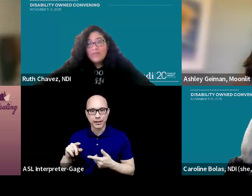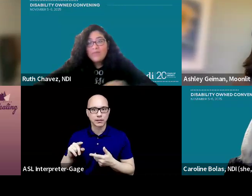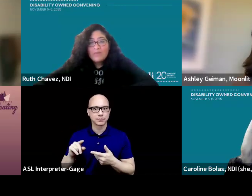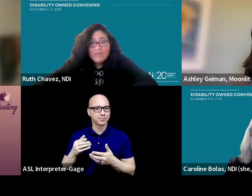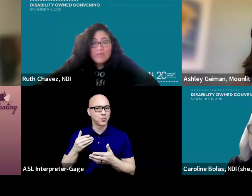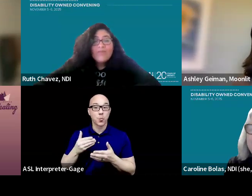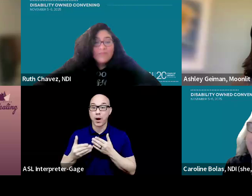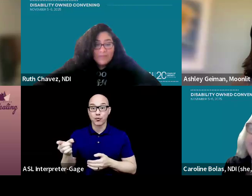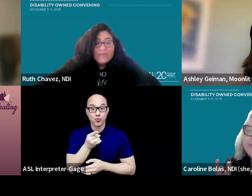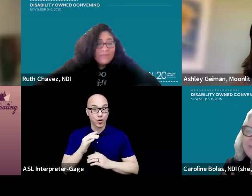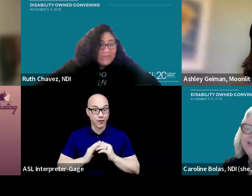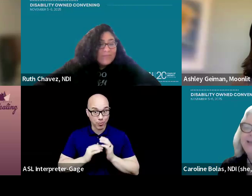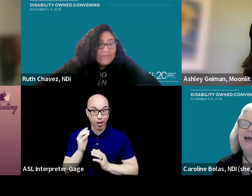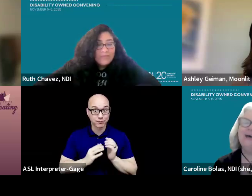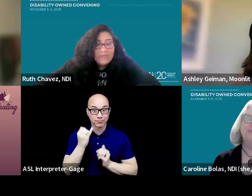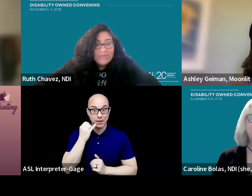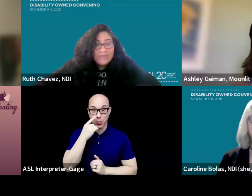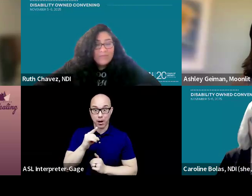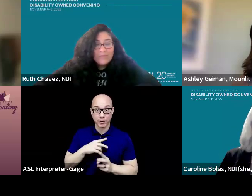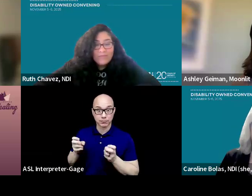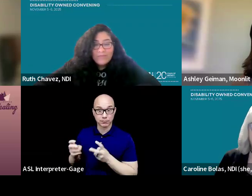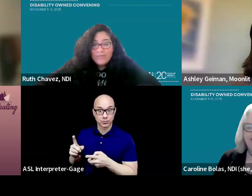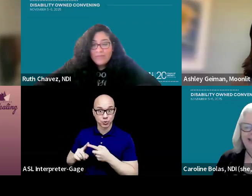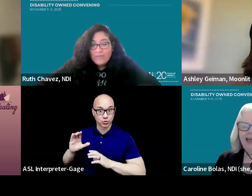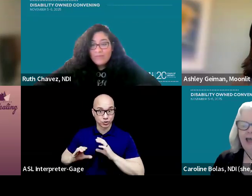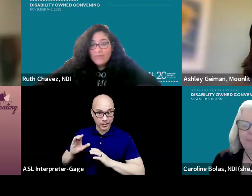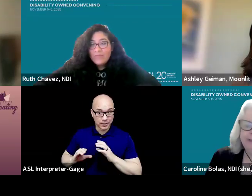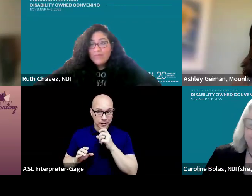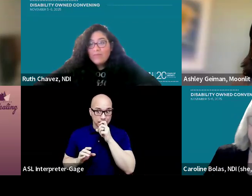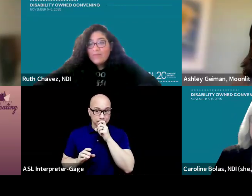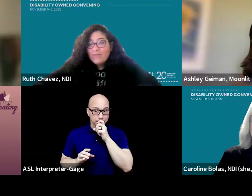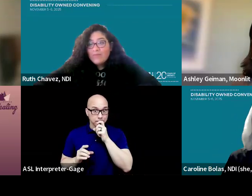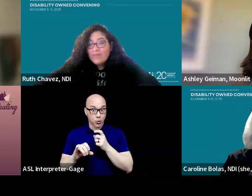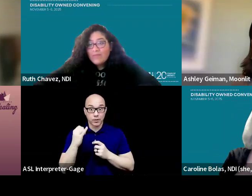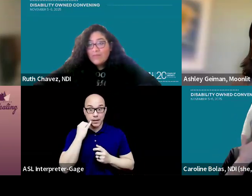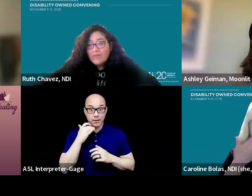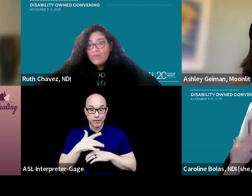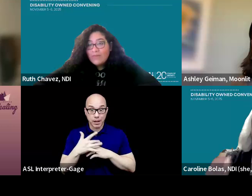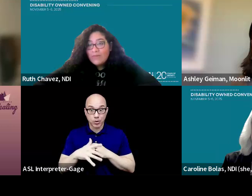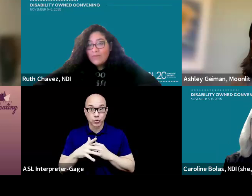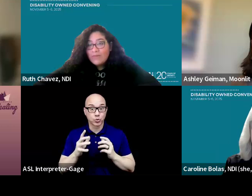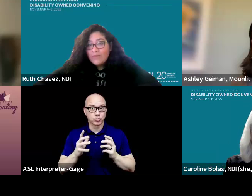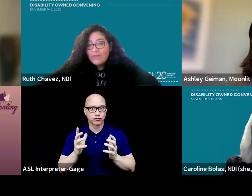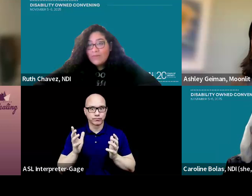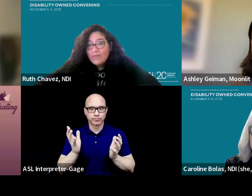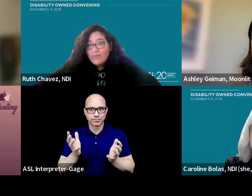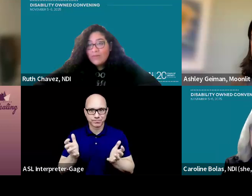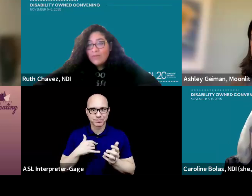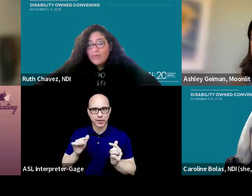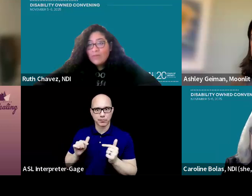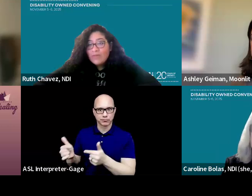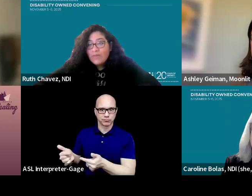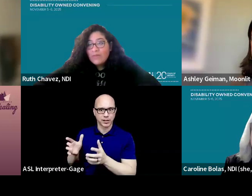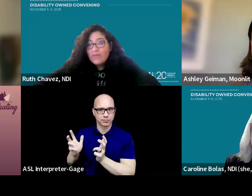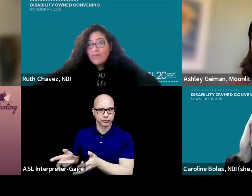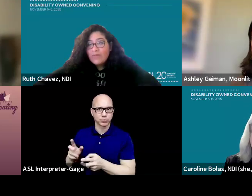feel comfortable with. We've been putting some in, but now you're finished speaking, please feel free to put whatever contact information that you would like people